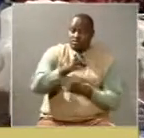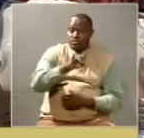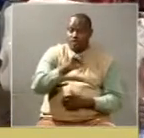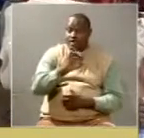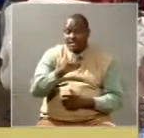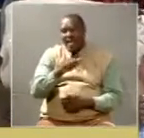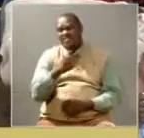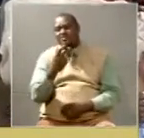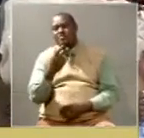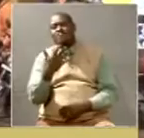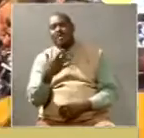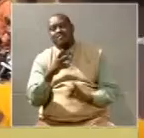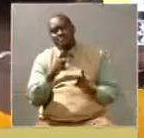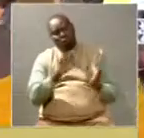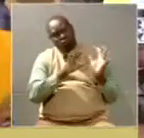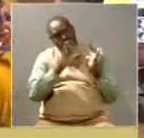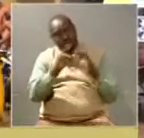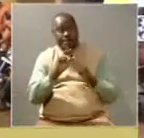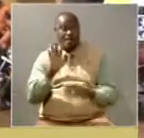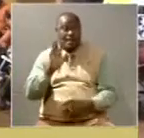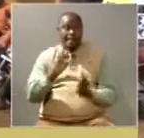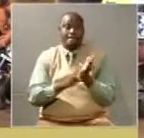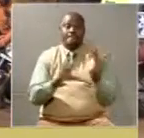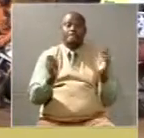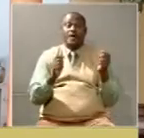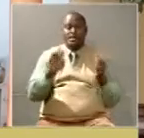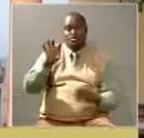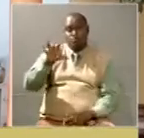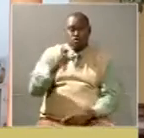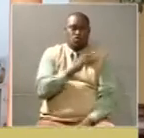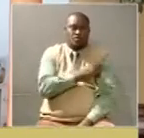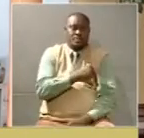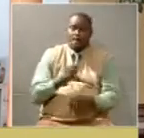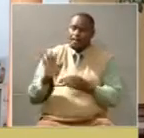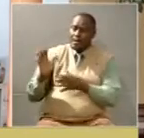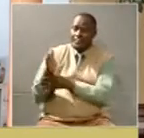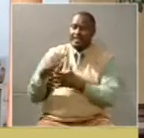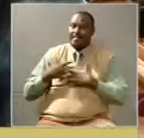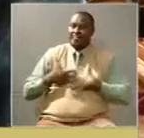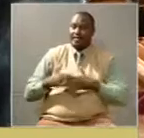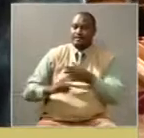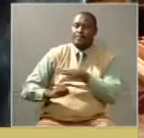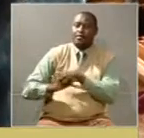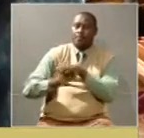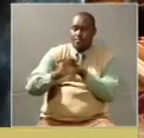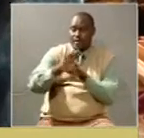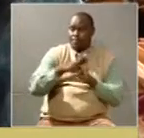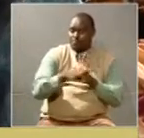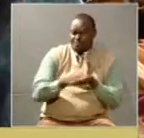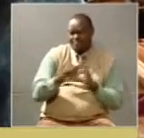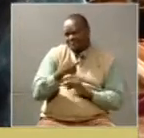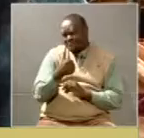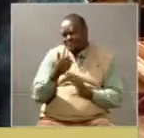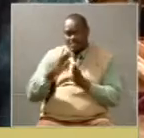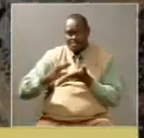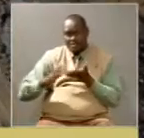turned up recently at Mbale Regional Referral Hospital at a fistula camp supported by the Minister of Health and partners like United Nations